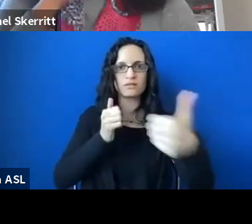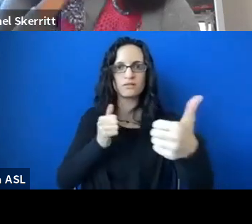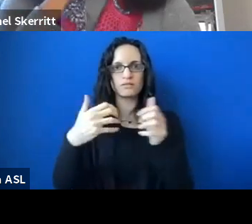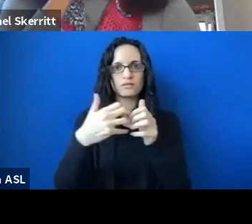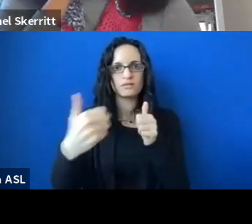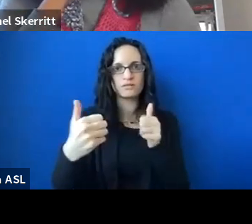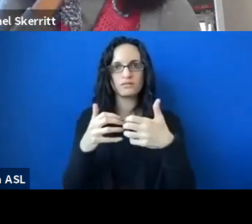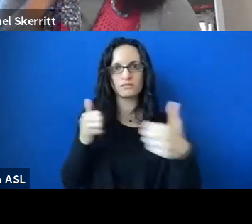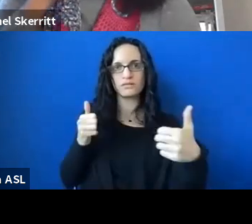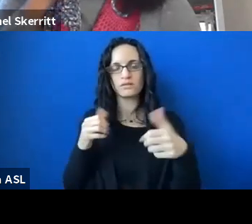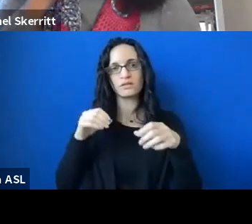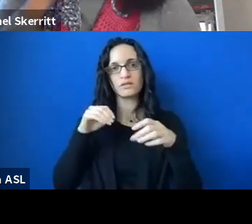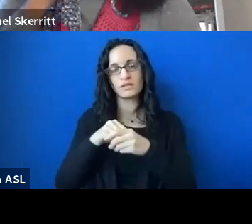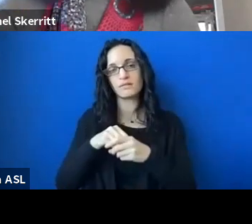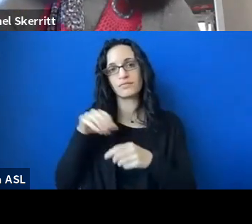And